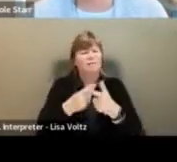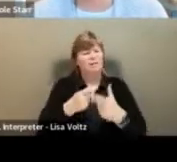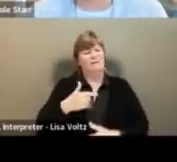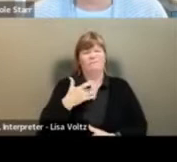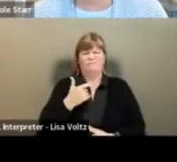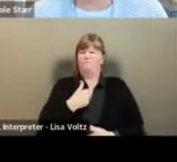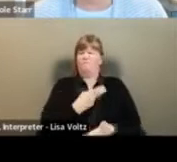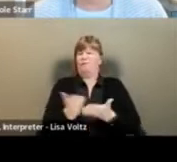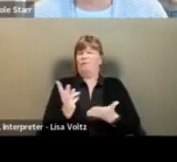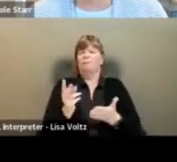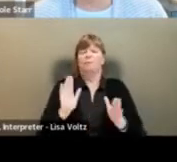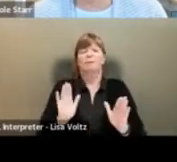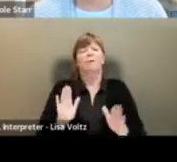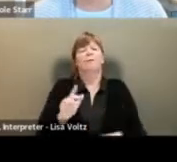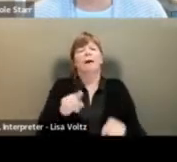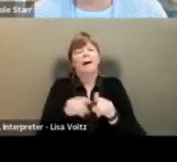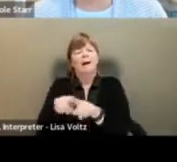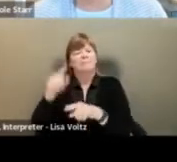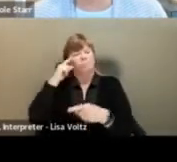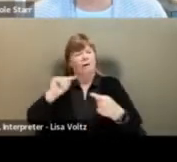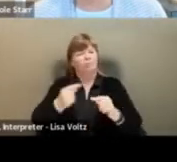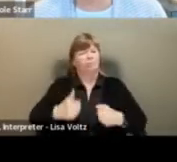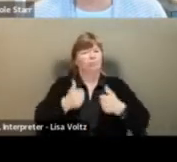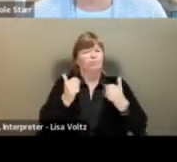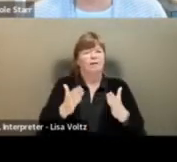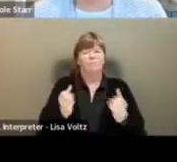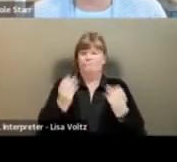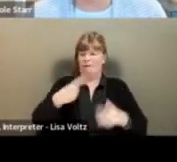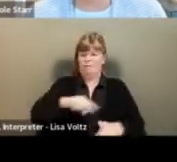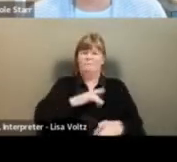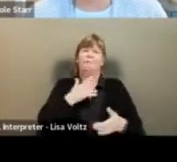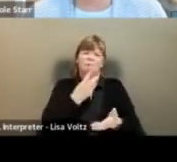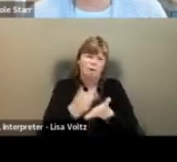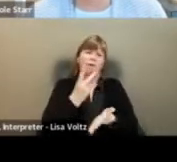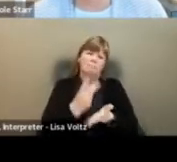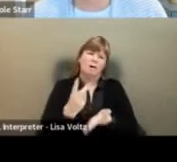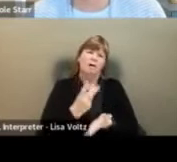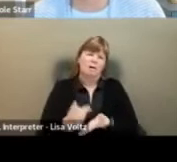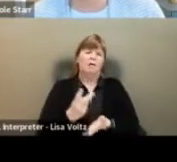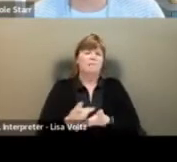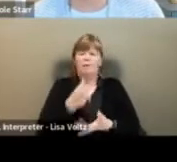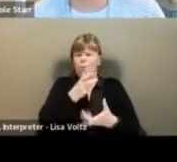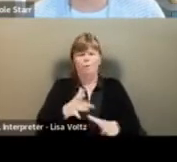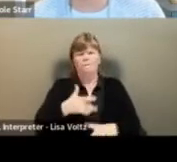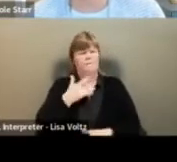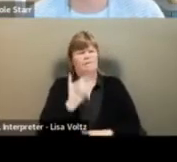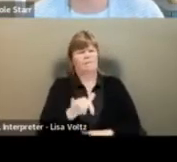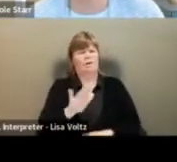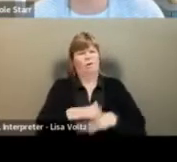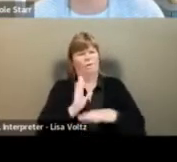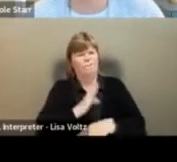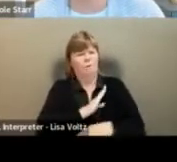failing. And as brain injury survivors, a lot of us, we feel like we fail a lot. And I don't want to feel that way on a board. I want